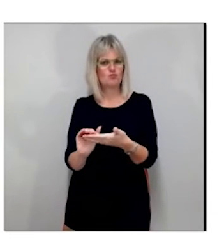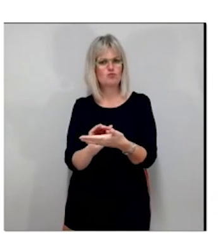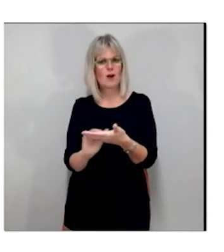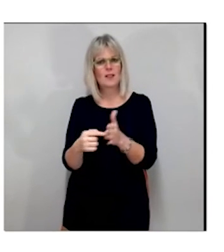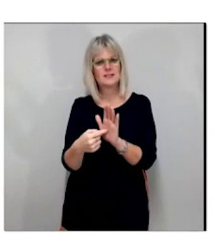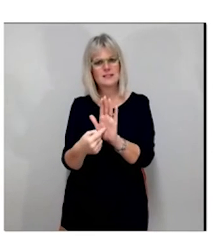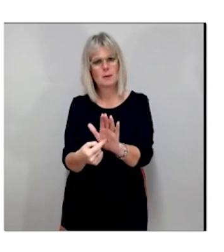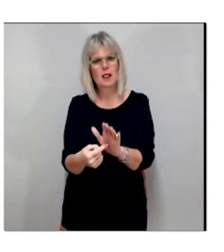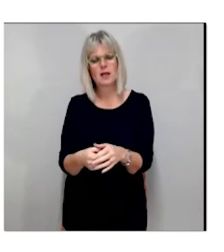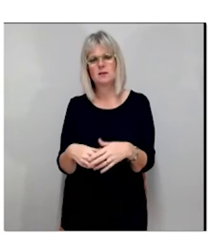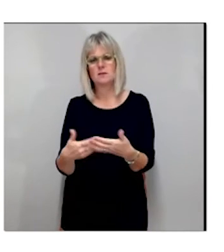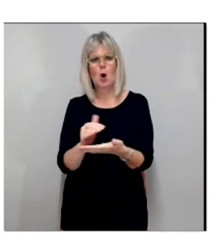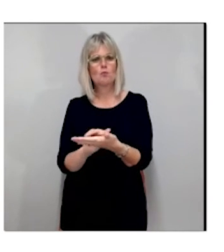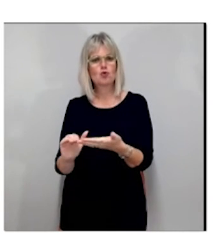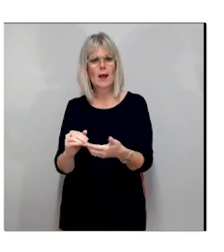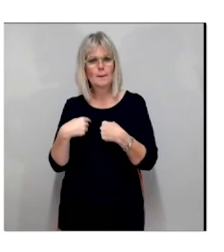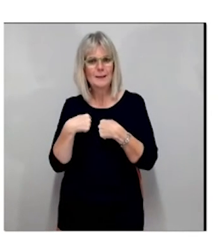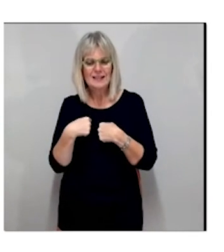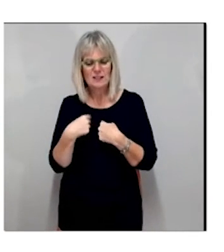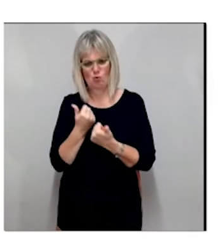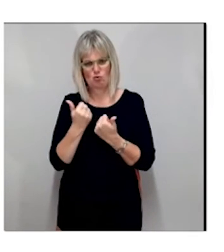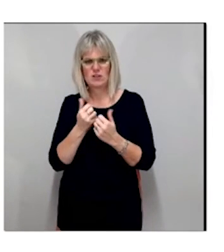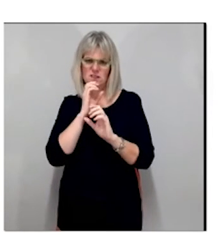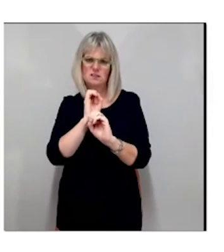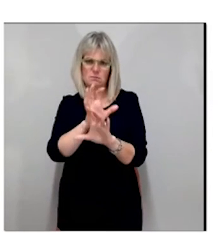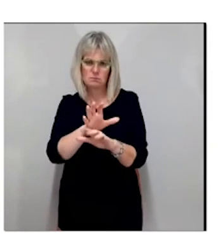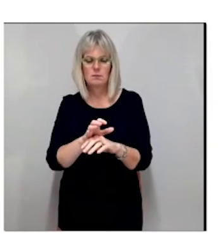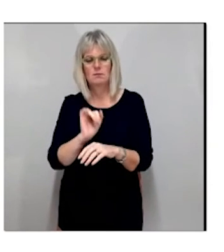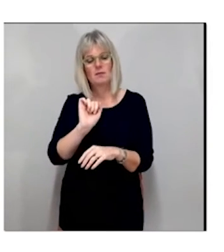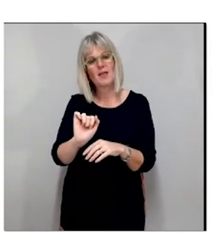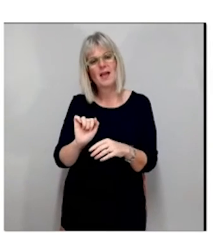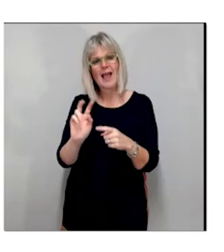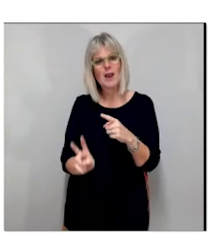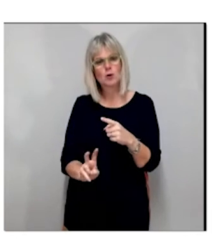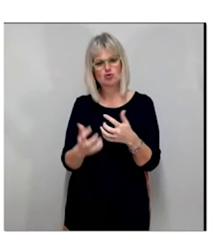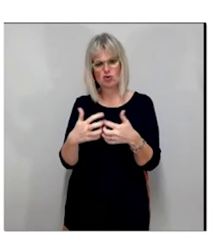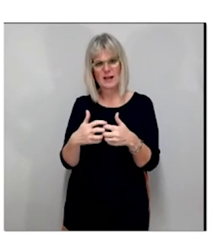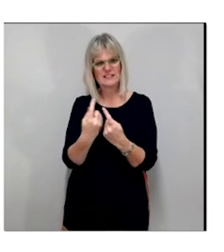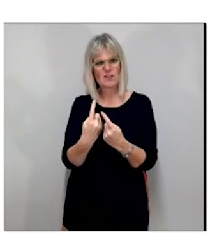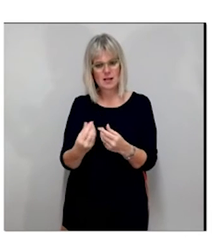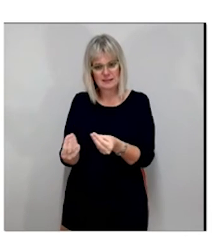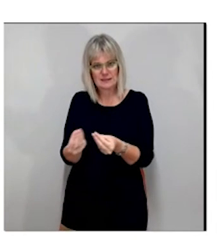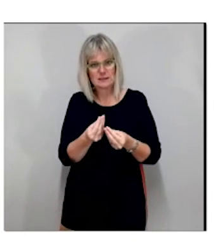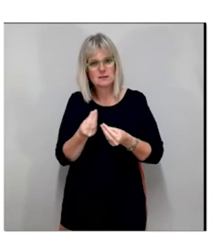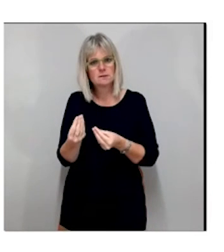already mentioned, which make electronic devices much more affordable for visually impaired people to buy.